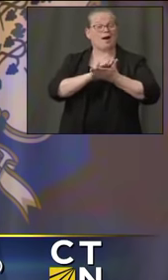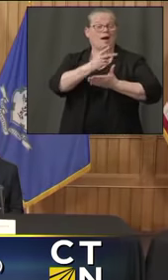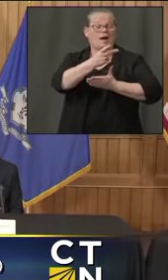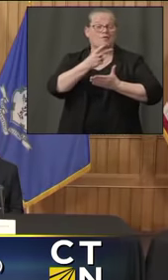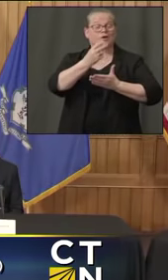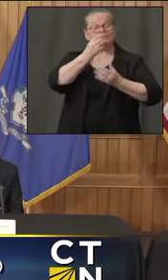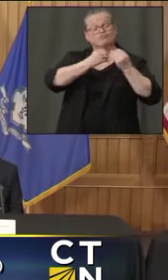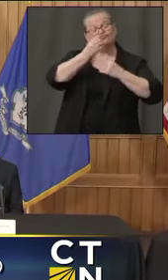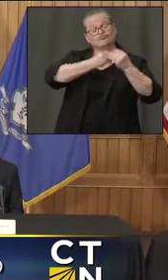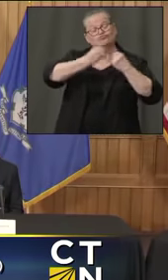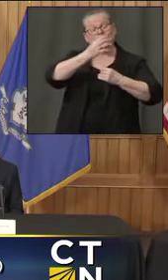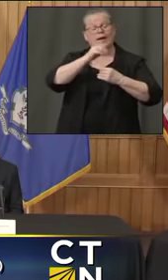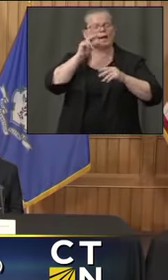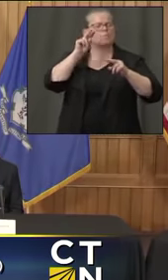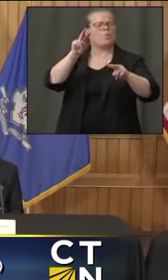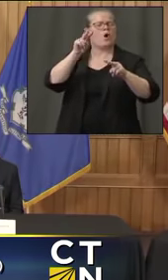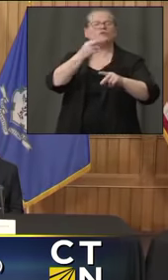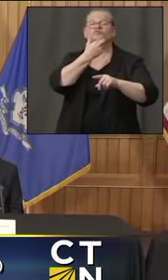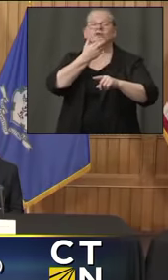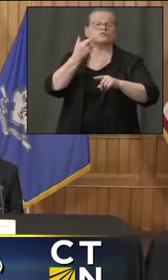The Associated Press.